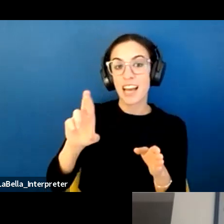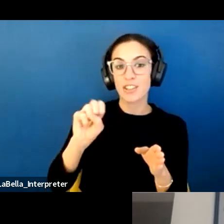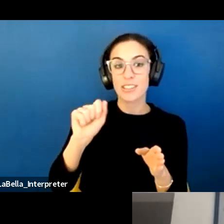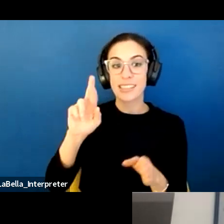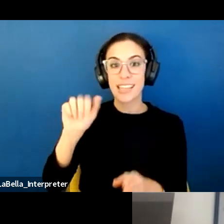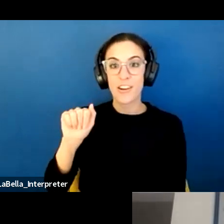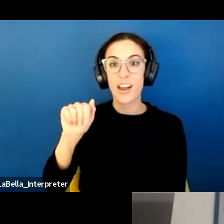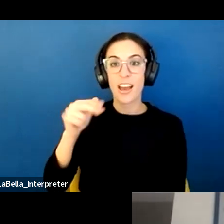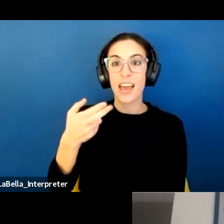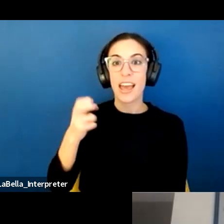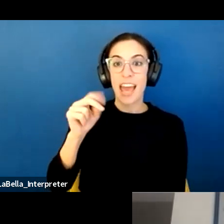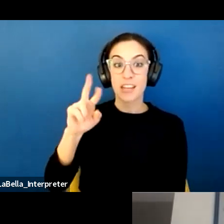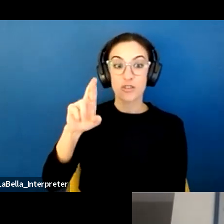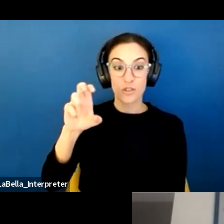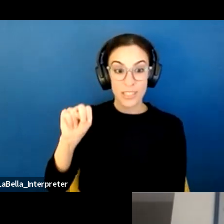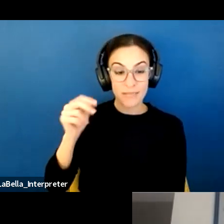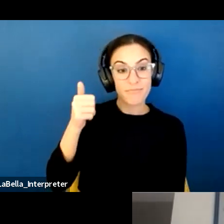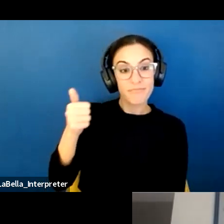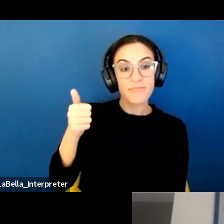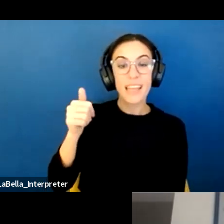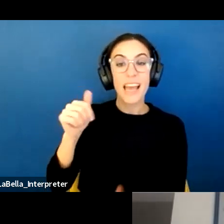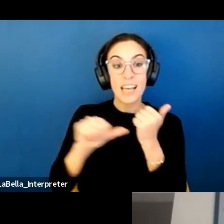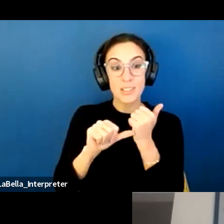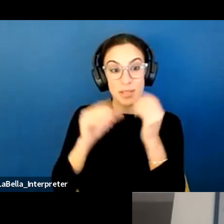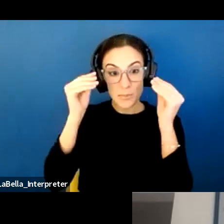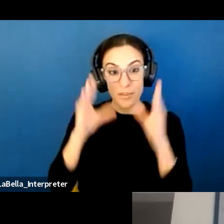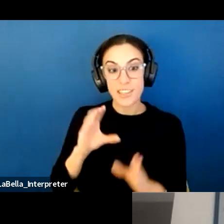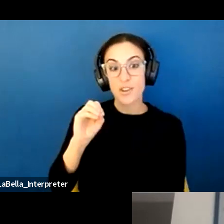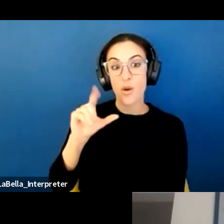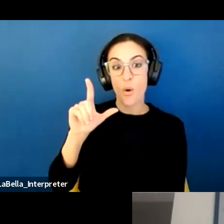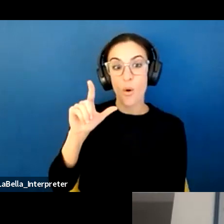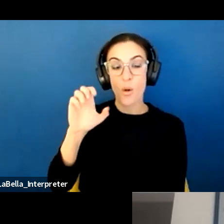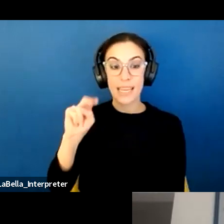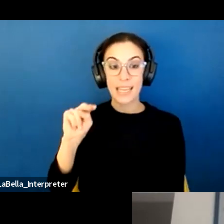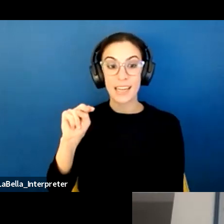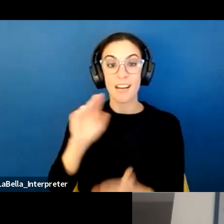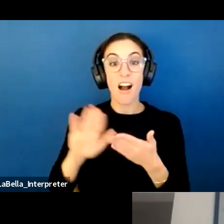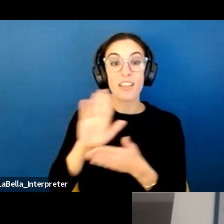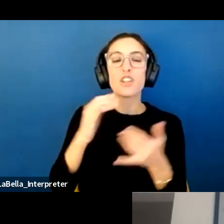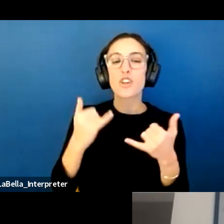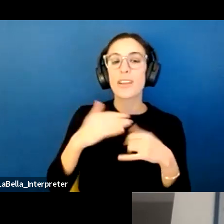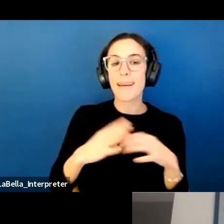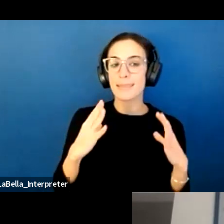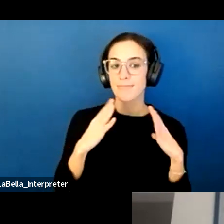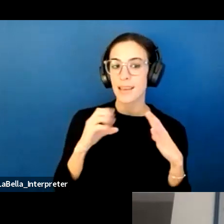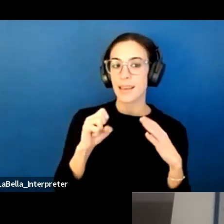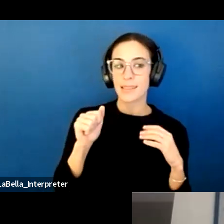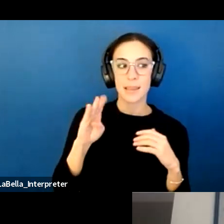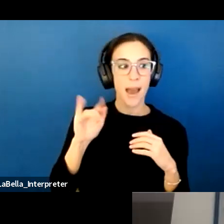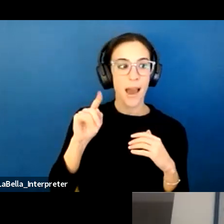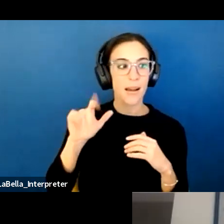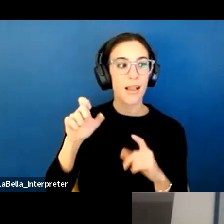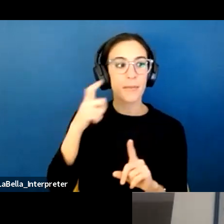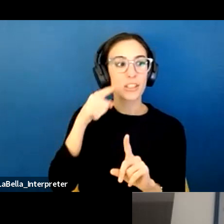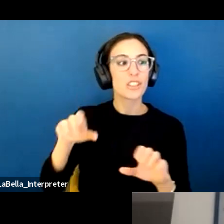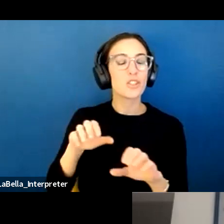Hendren. She is an associate professor at Olin College, currently on sabbatical because she is doing a fellow at